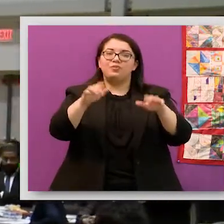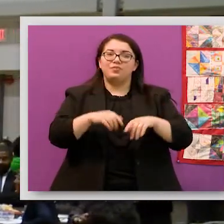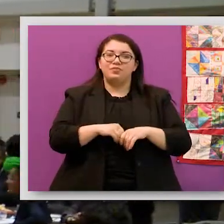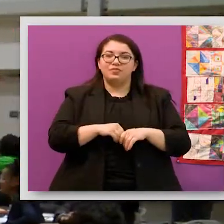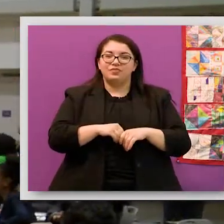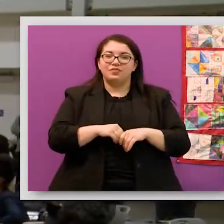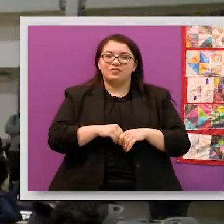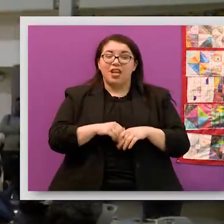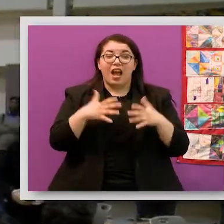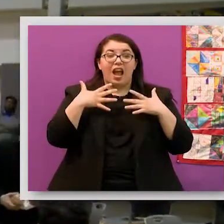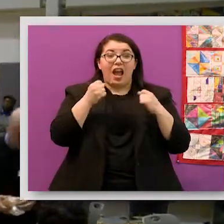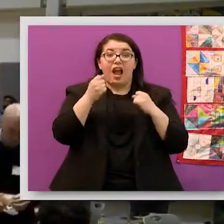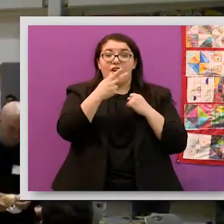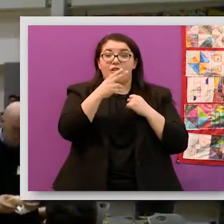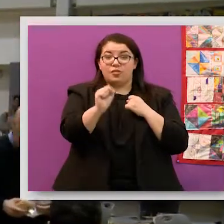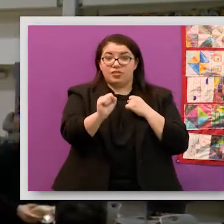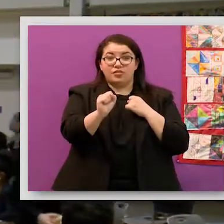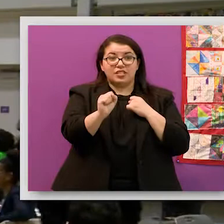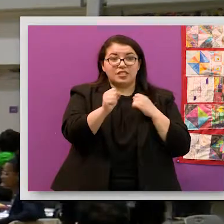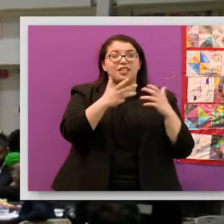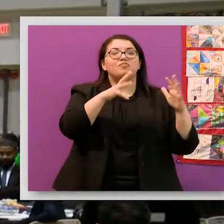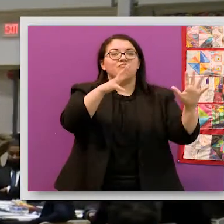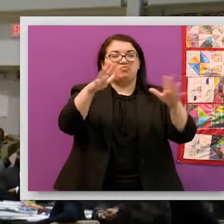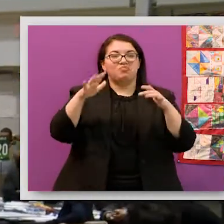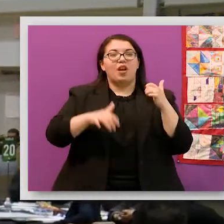Health and human services?